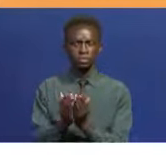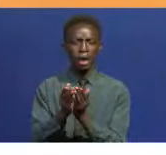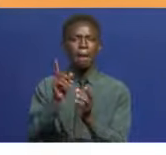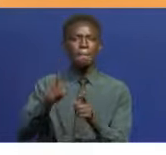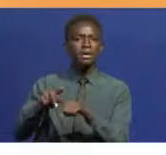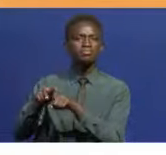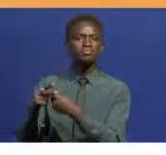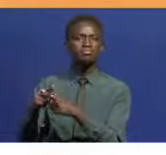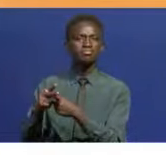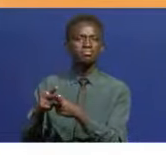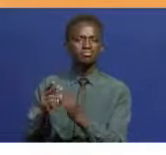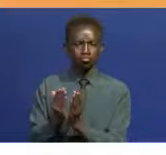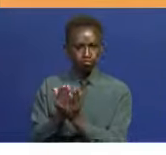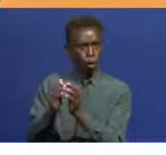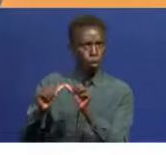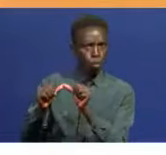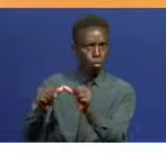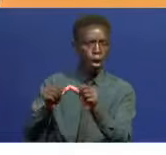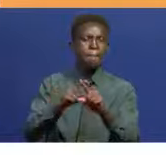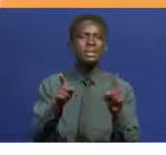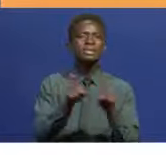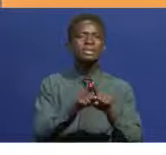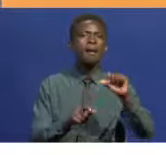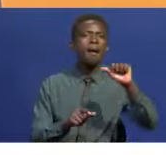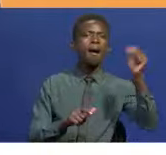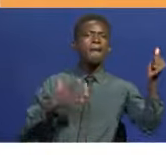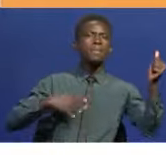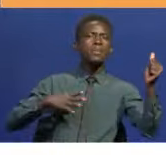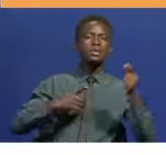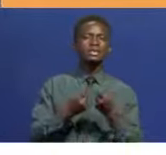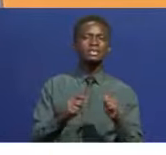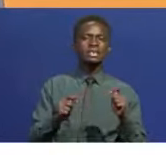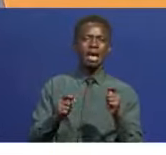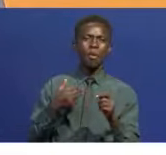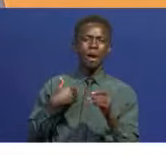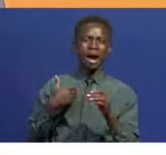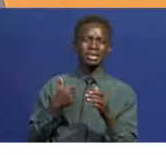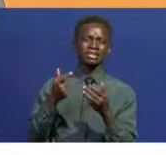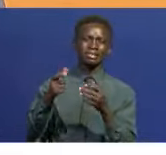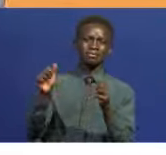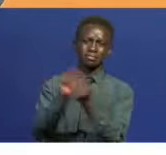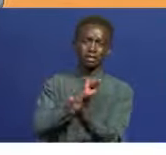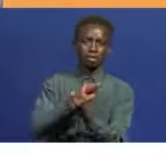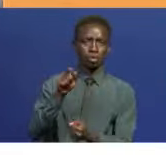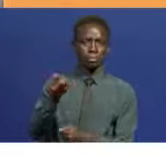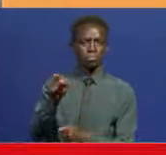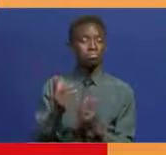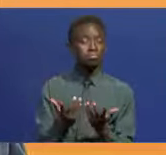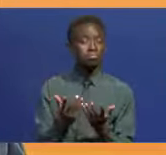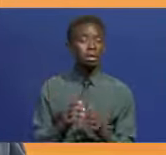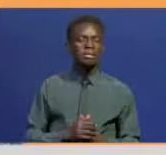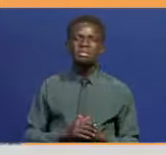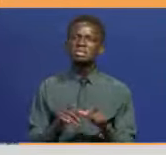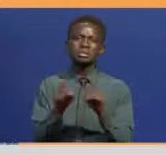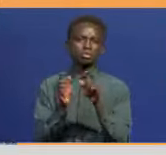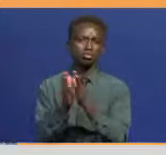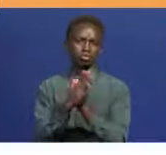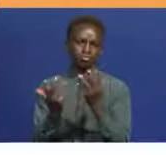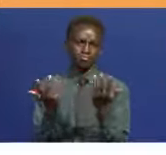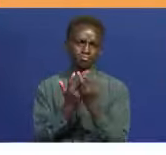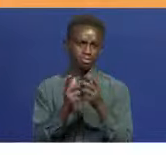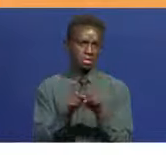other people who are trying to sabotage the whole thing. And this is exactly what we're facing here. All of us need to sit on a table and